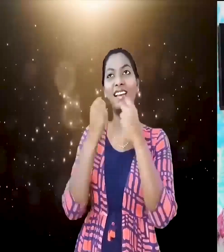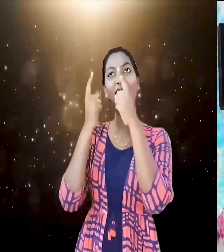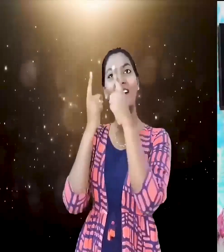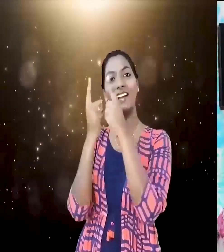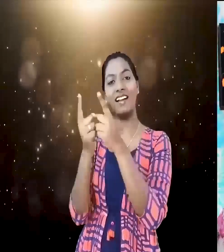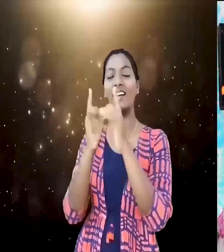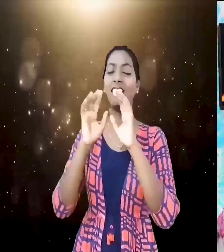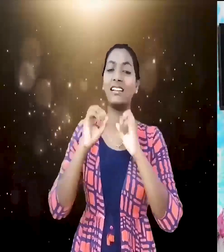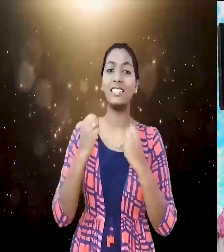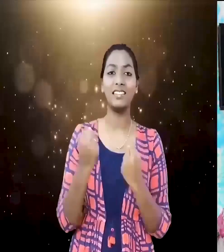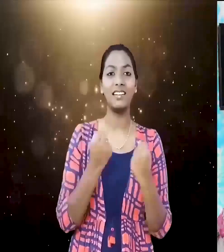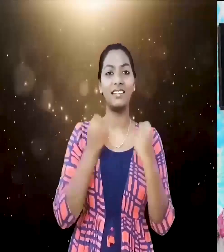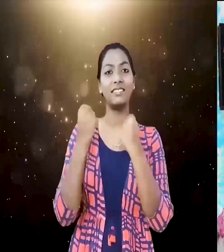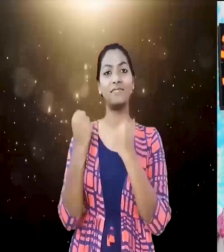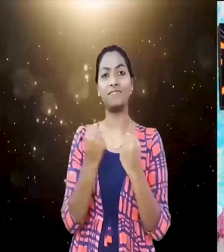what belongs to you,